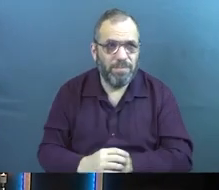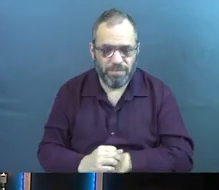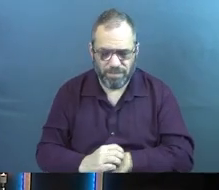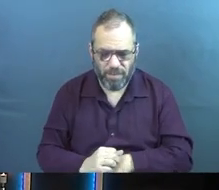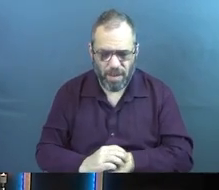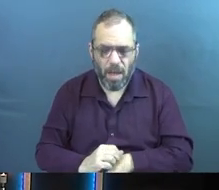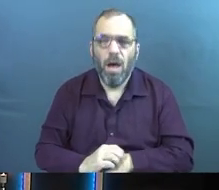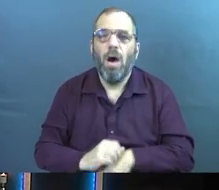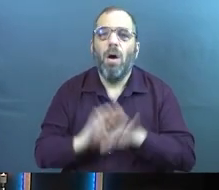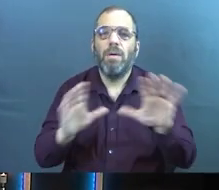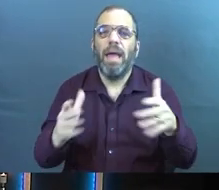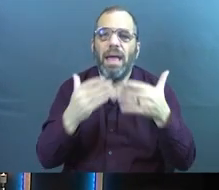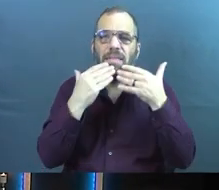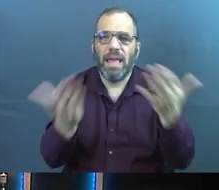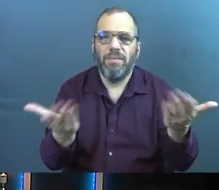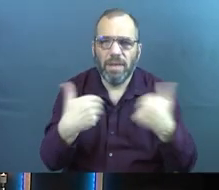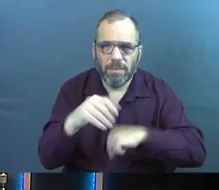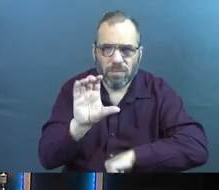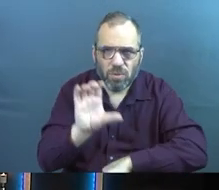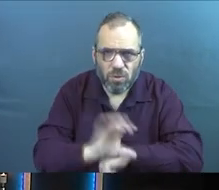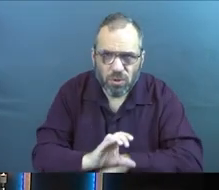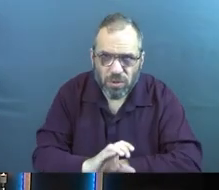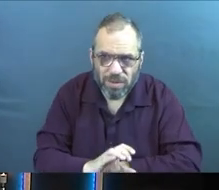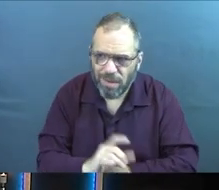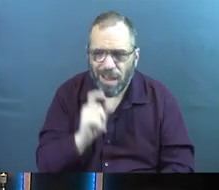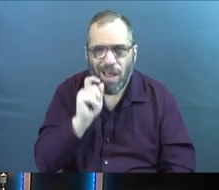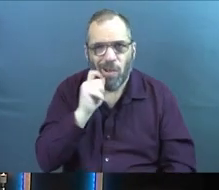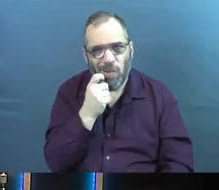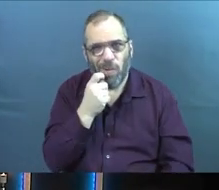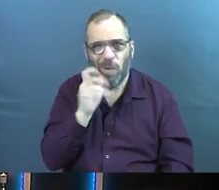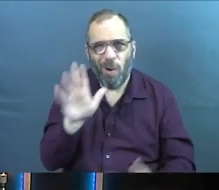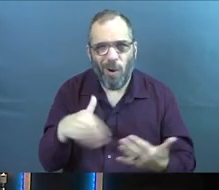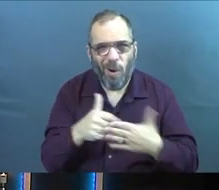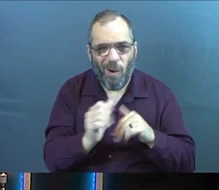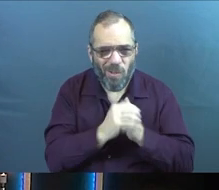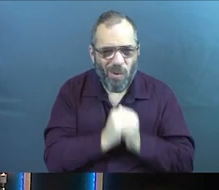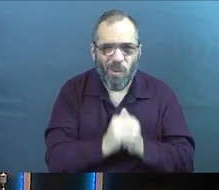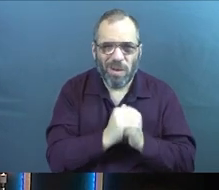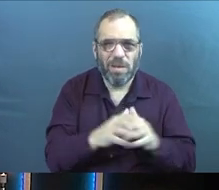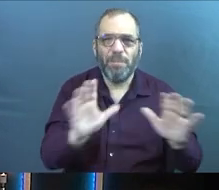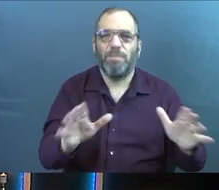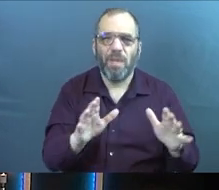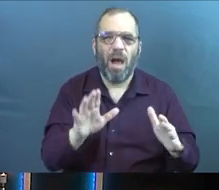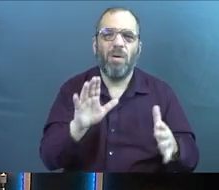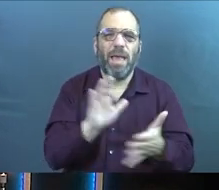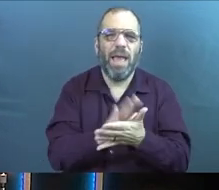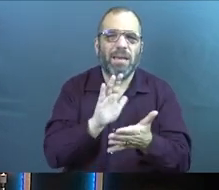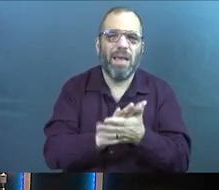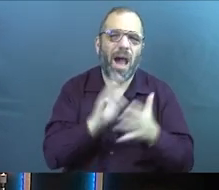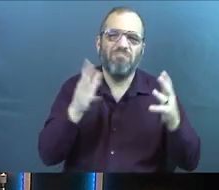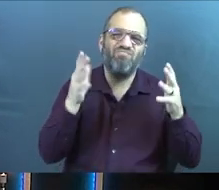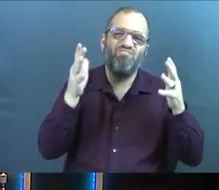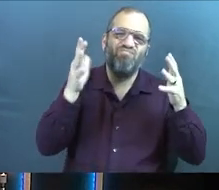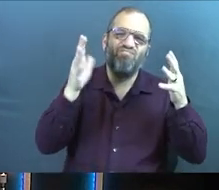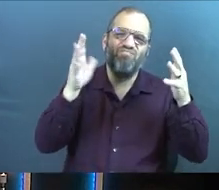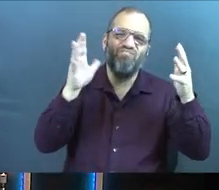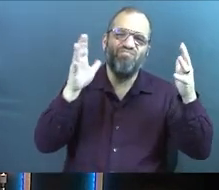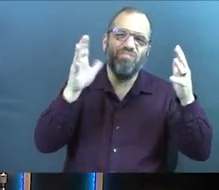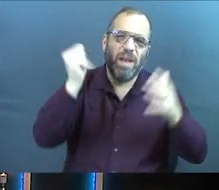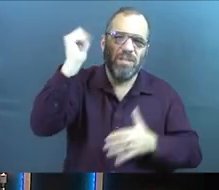Amen. Amen. Well, hey guys, thanks again for being with us. Isn't that cool? All the worship stuff coming together. Can we give God some praise one more time? That's